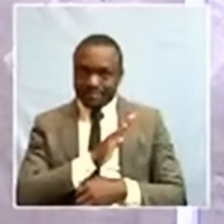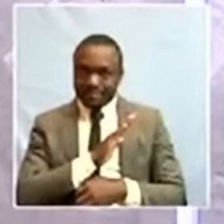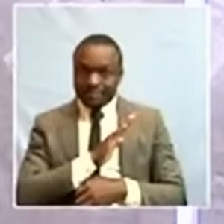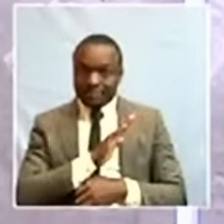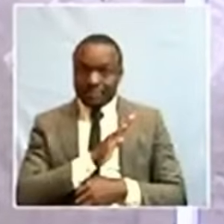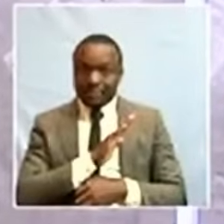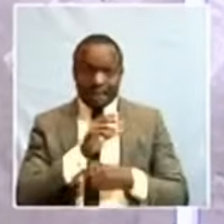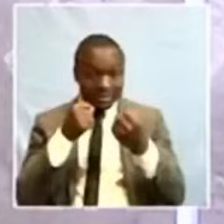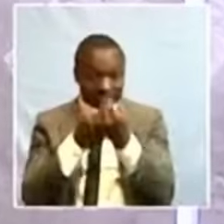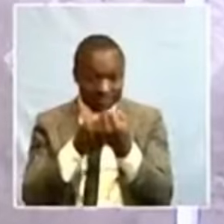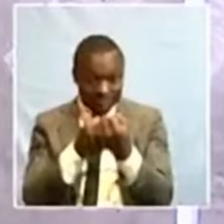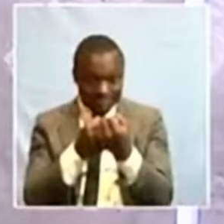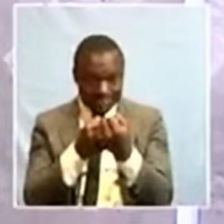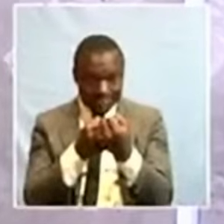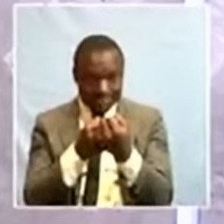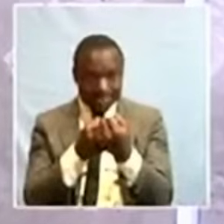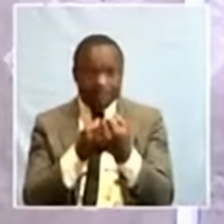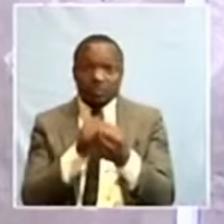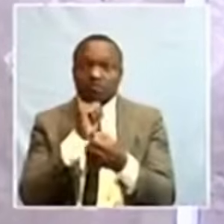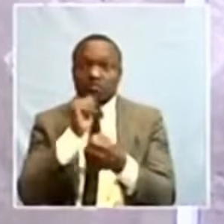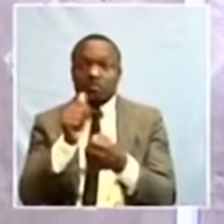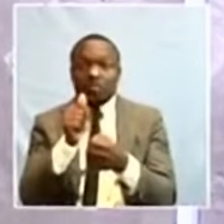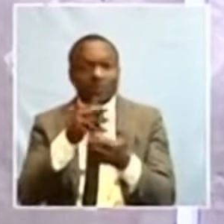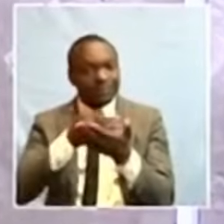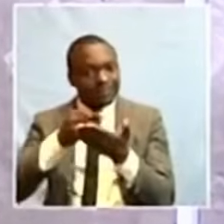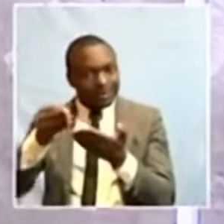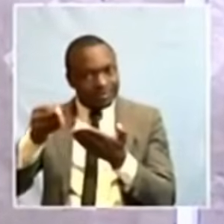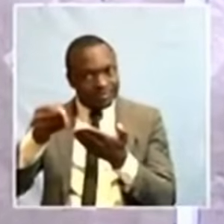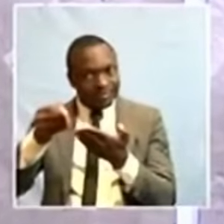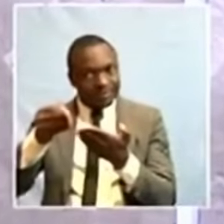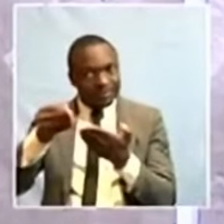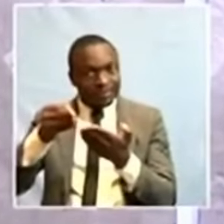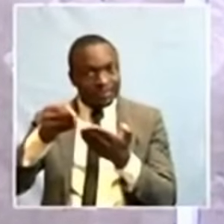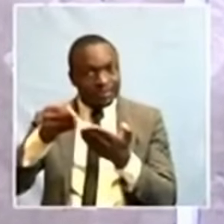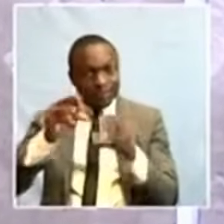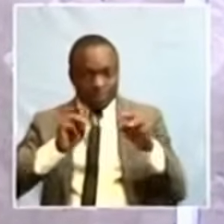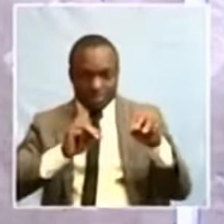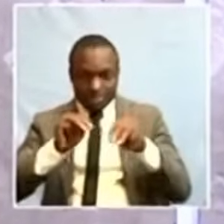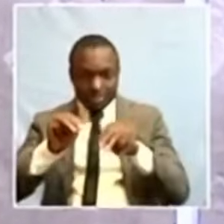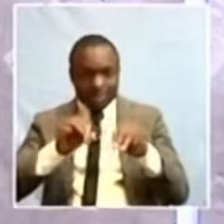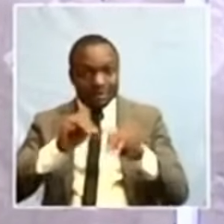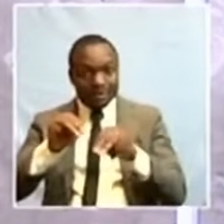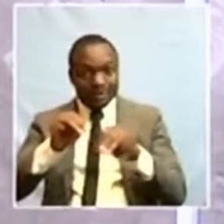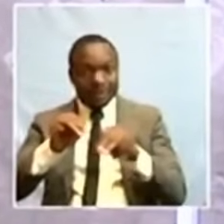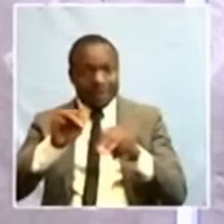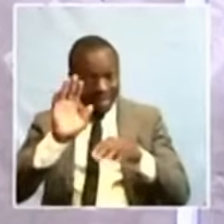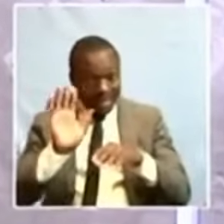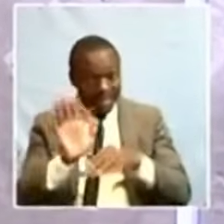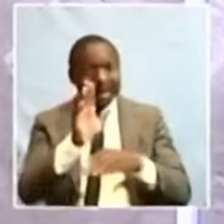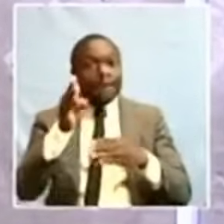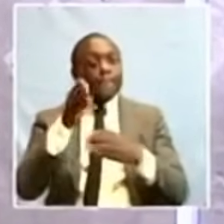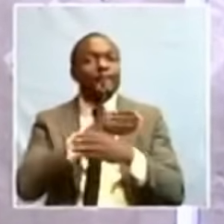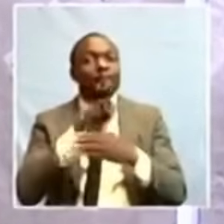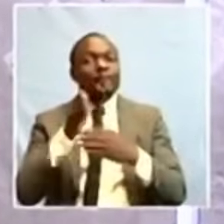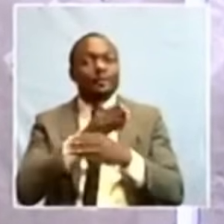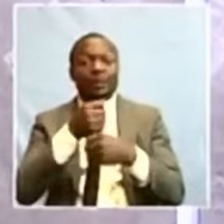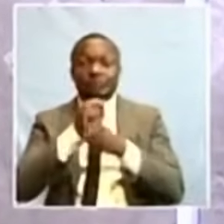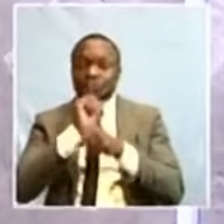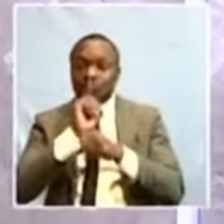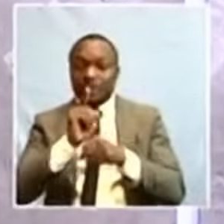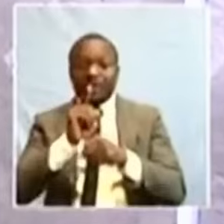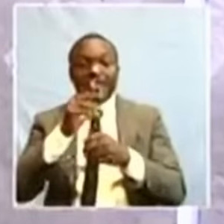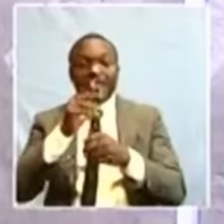are cushioned so that they don't fail to manage their businesses and ensure that